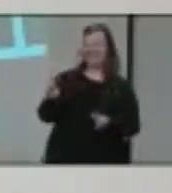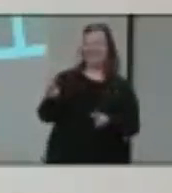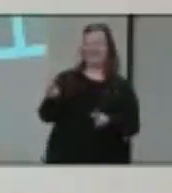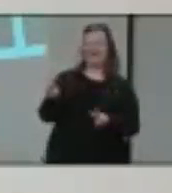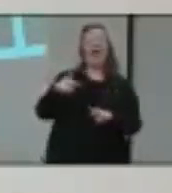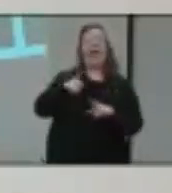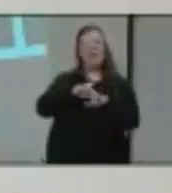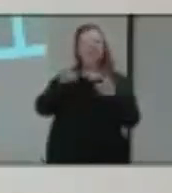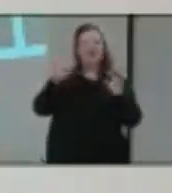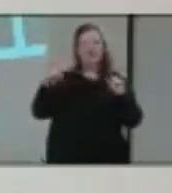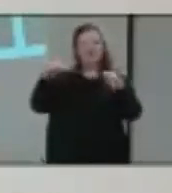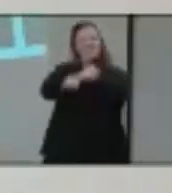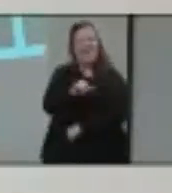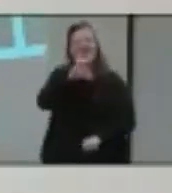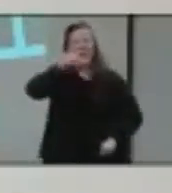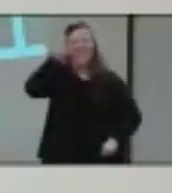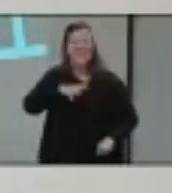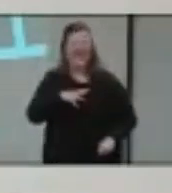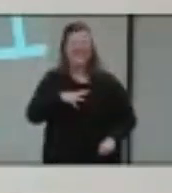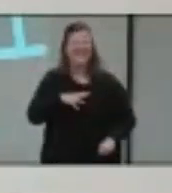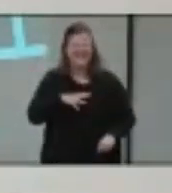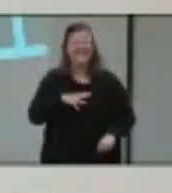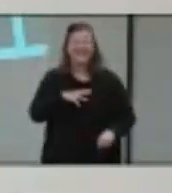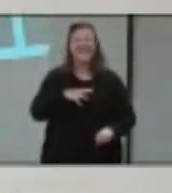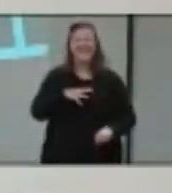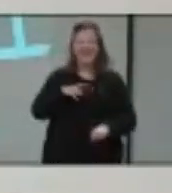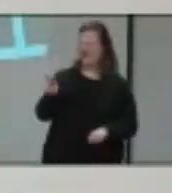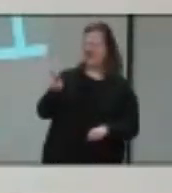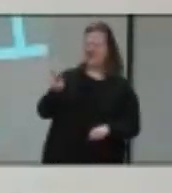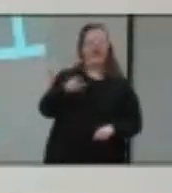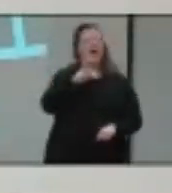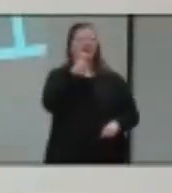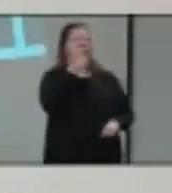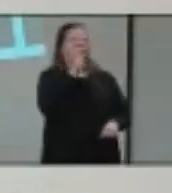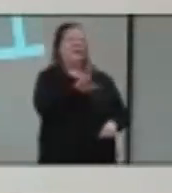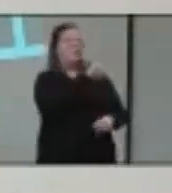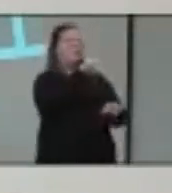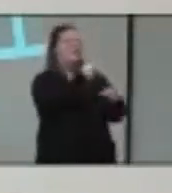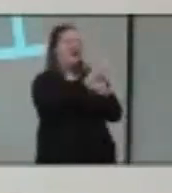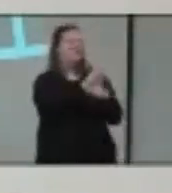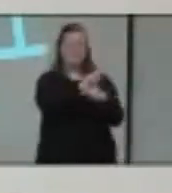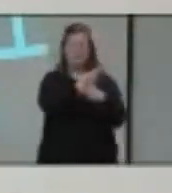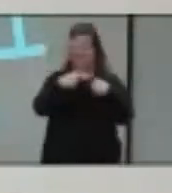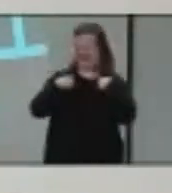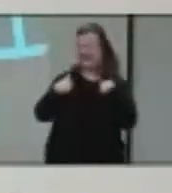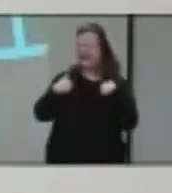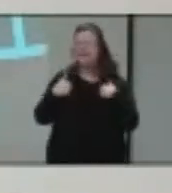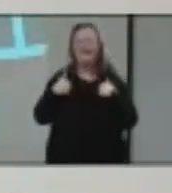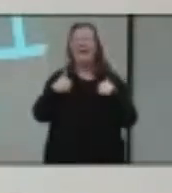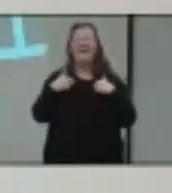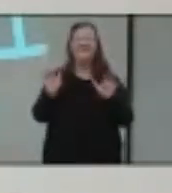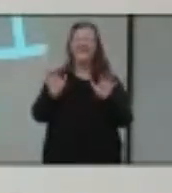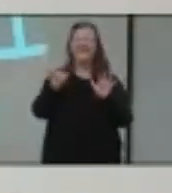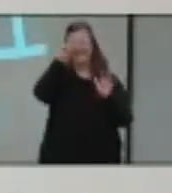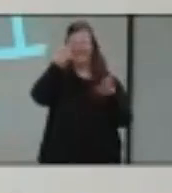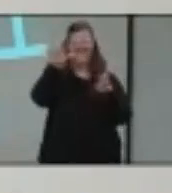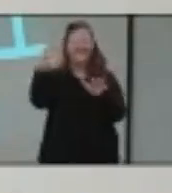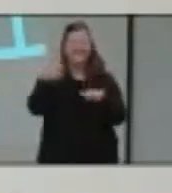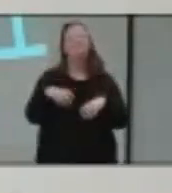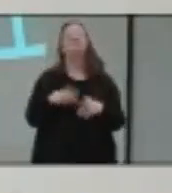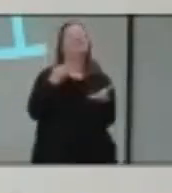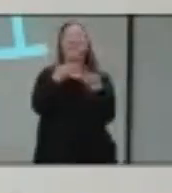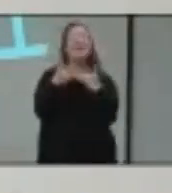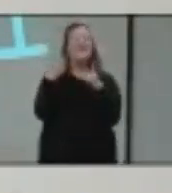I was ready to fight this old man. I'm not fond of your kind, excuse me? How do we get here?